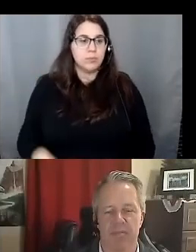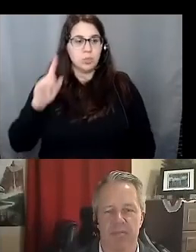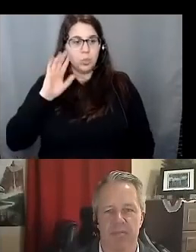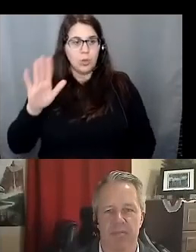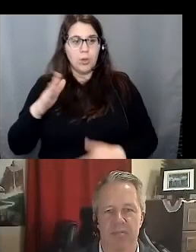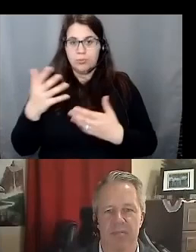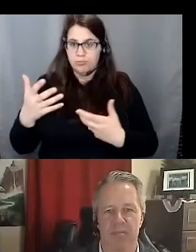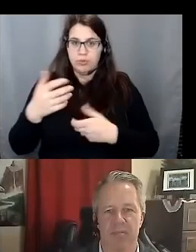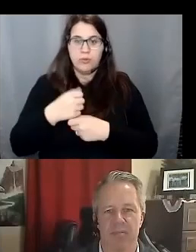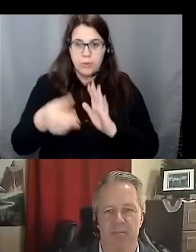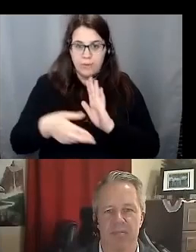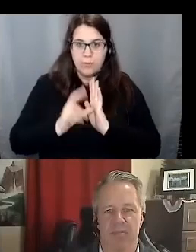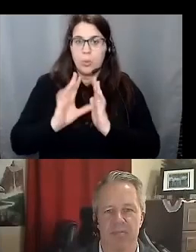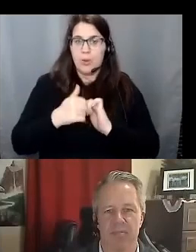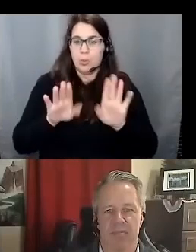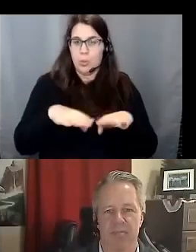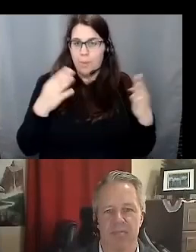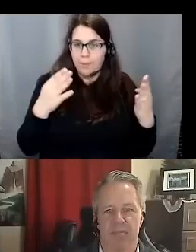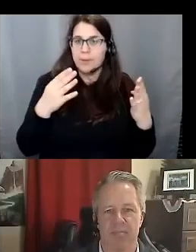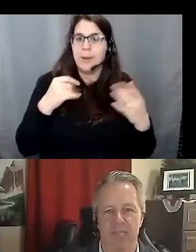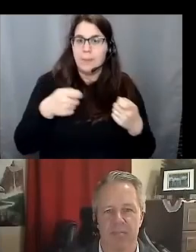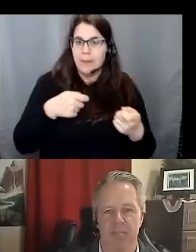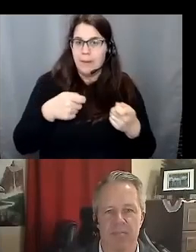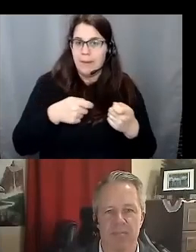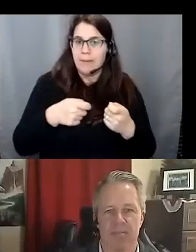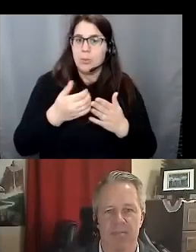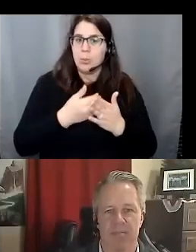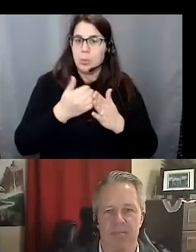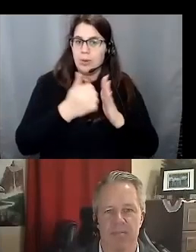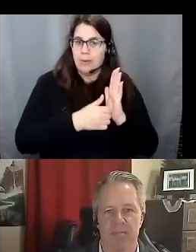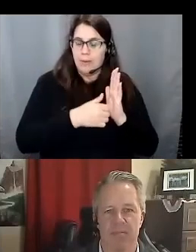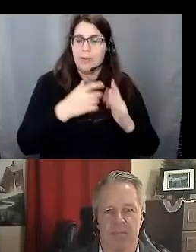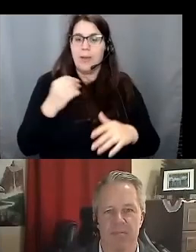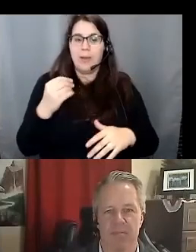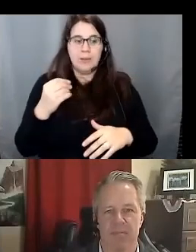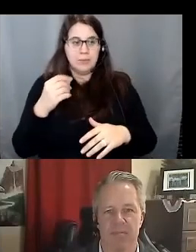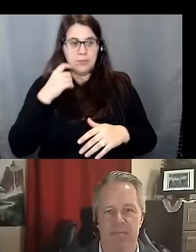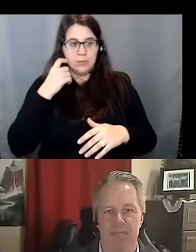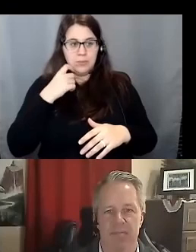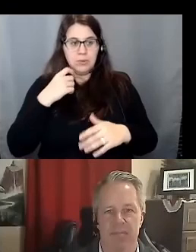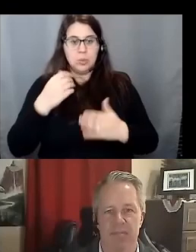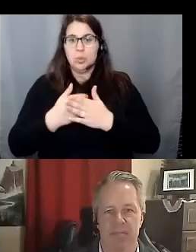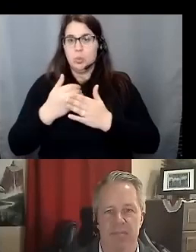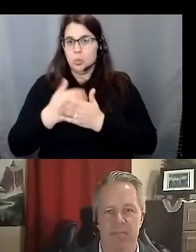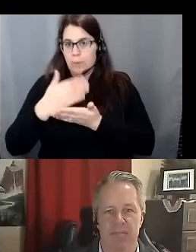new stable accounts, and then a review of the reporting features available to entity ALR. So that